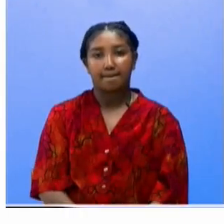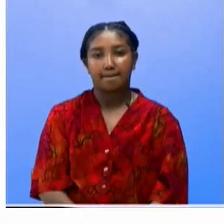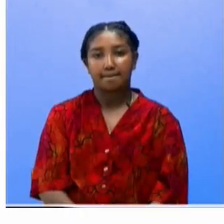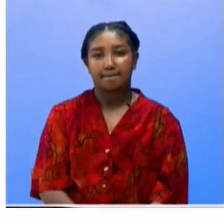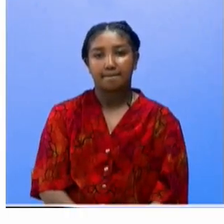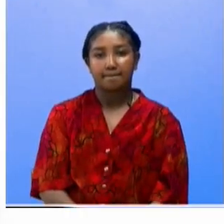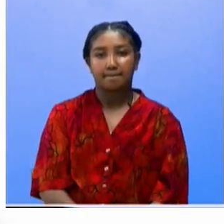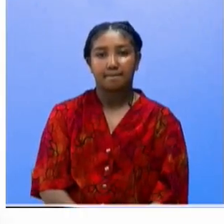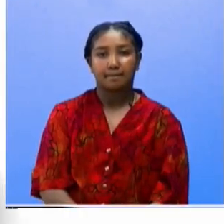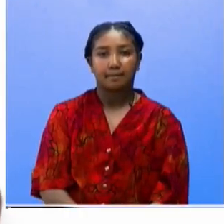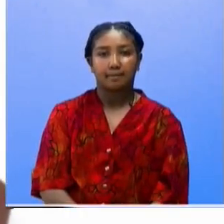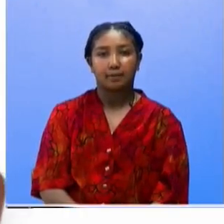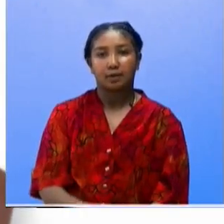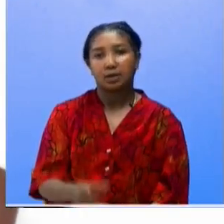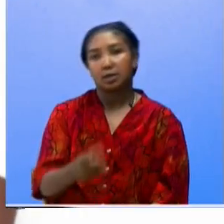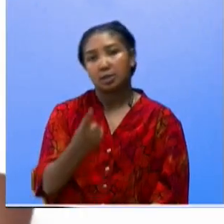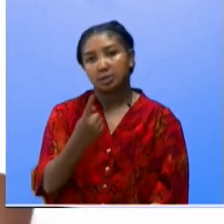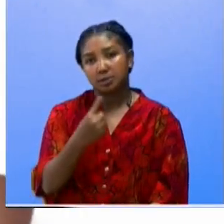write